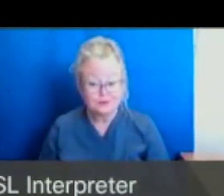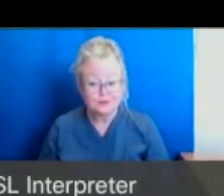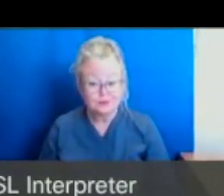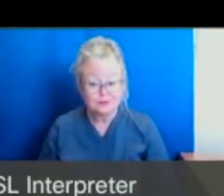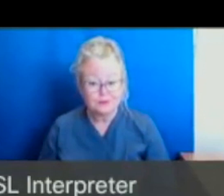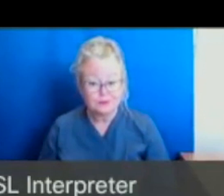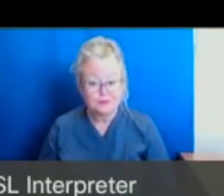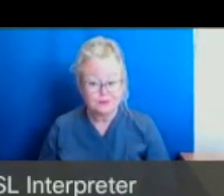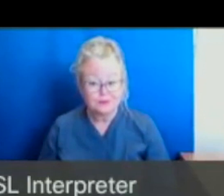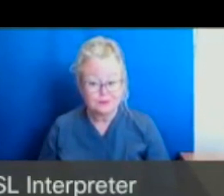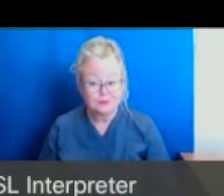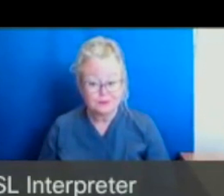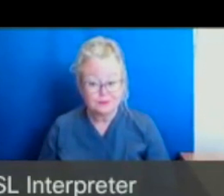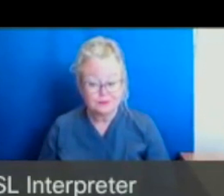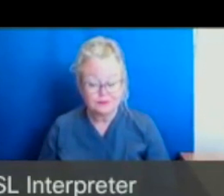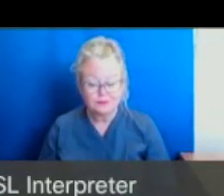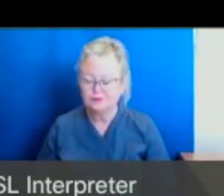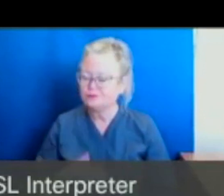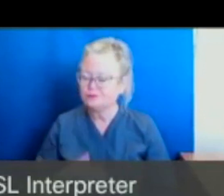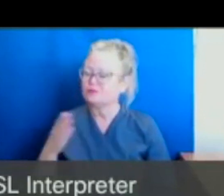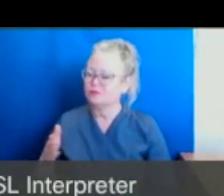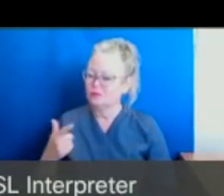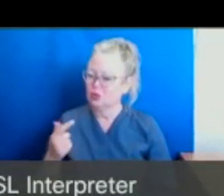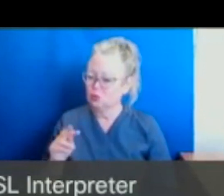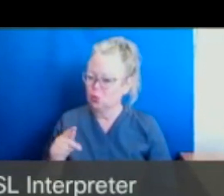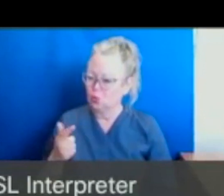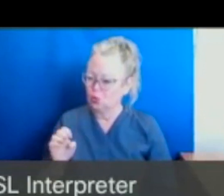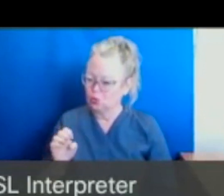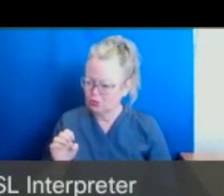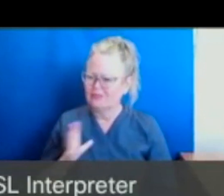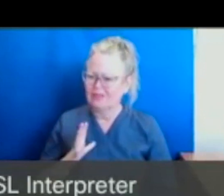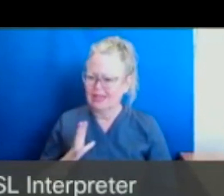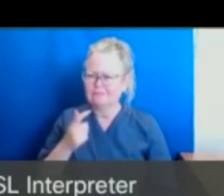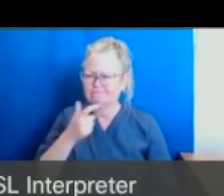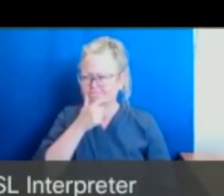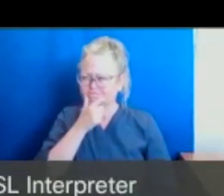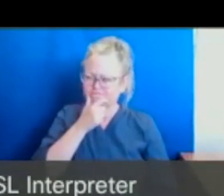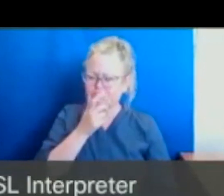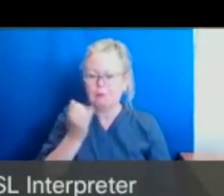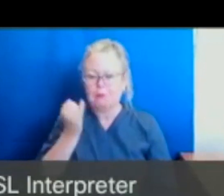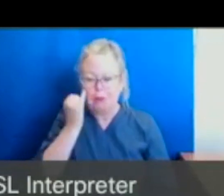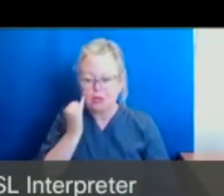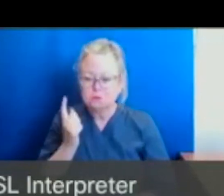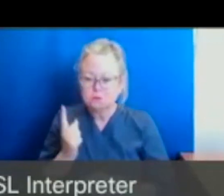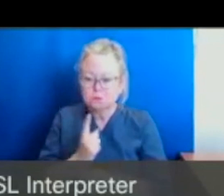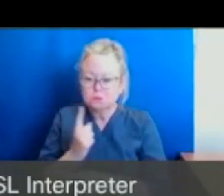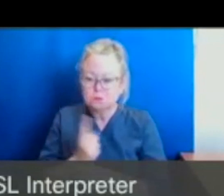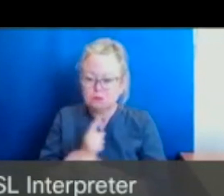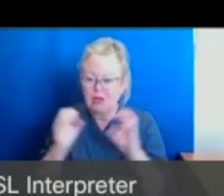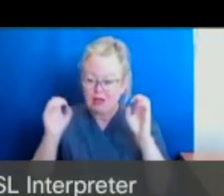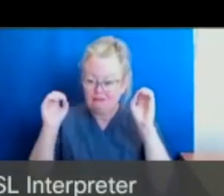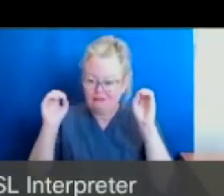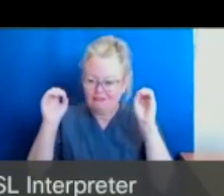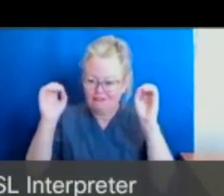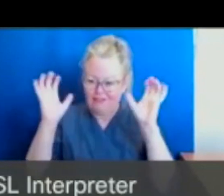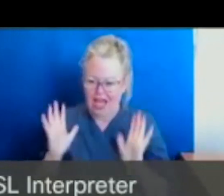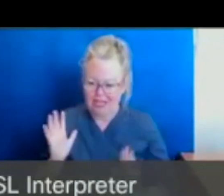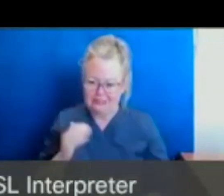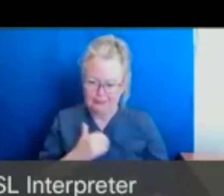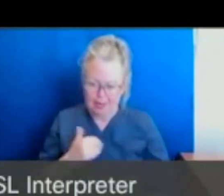Can you talk about a little bit more about how a faculty member at an institution